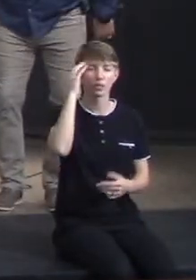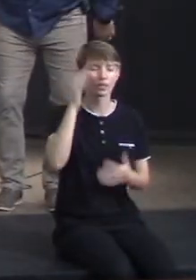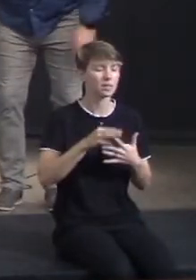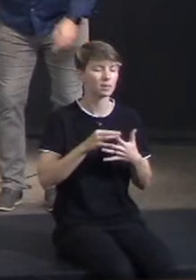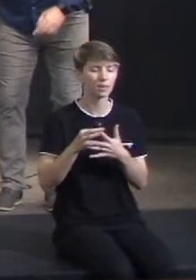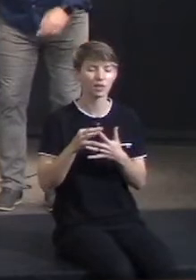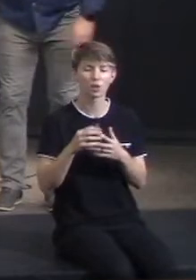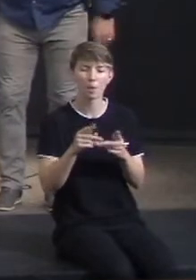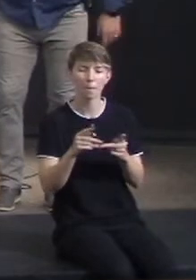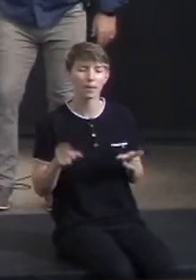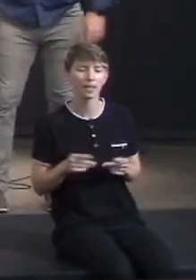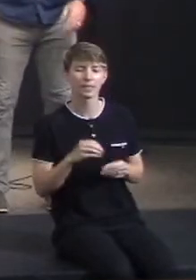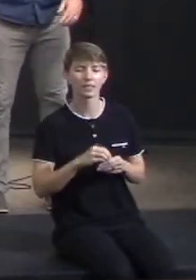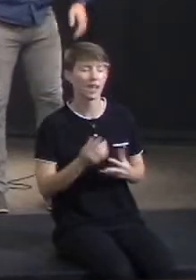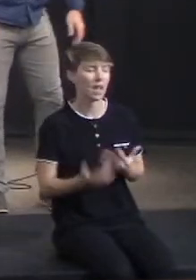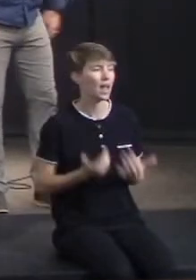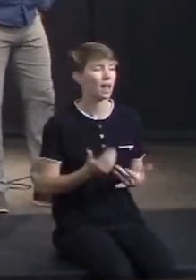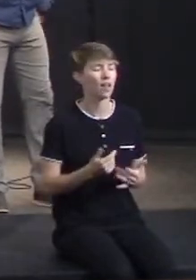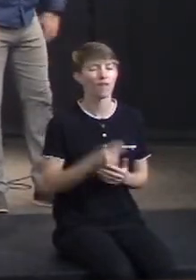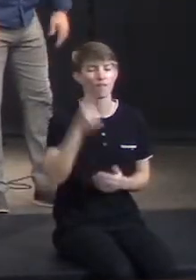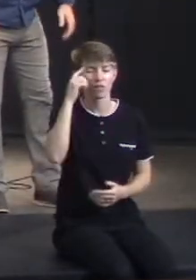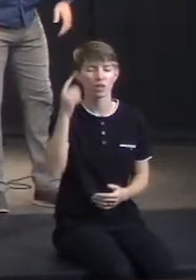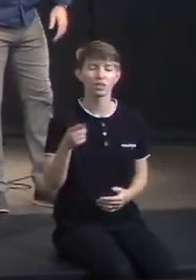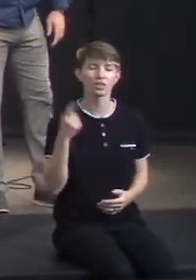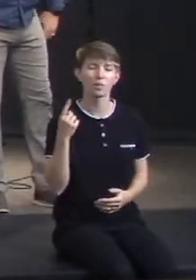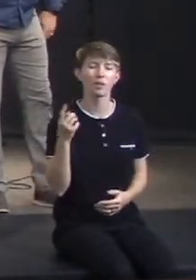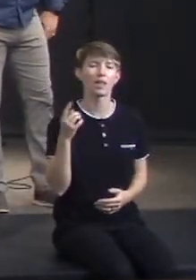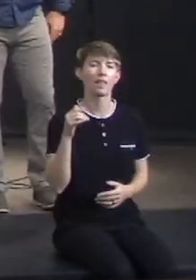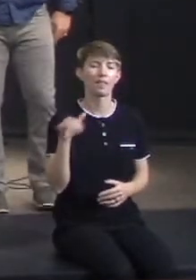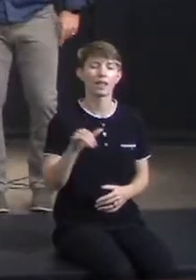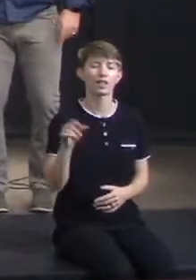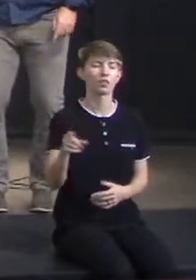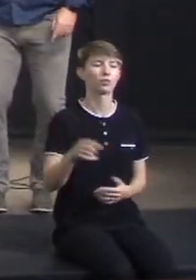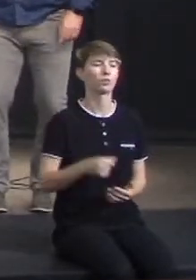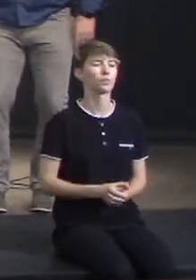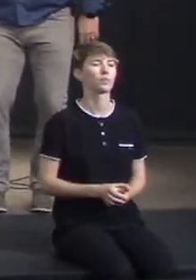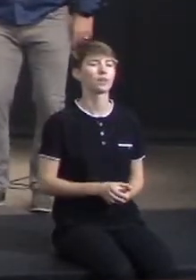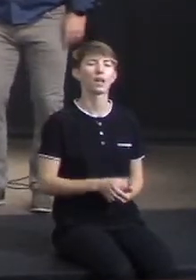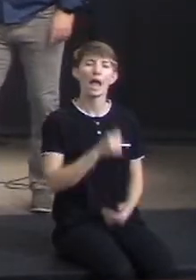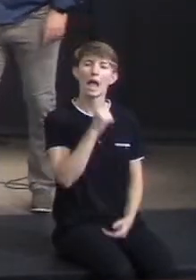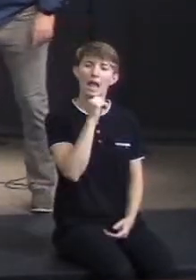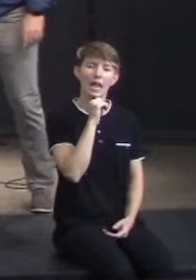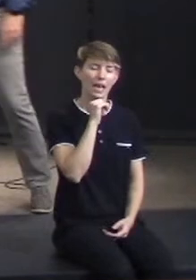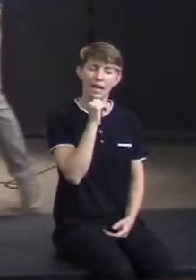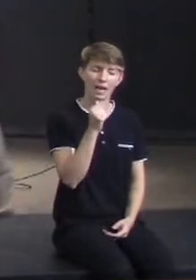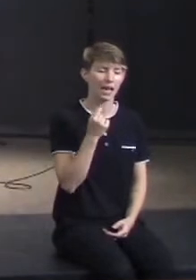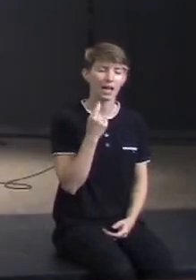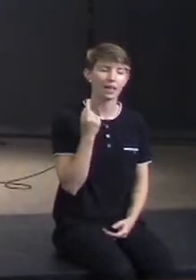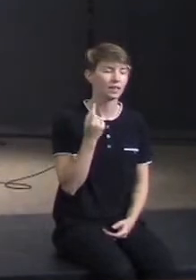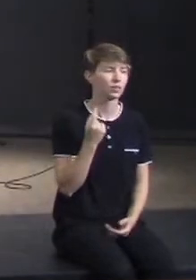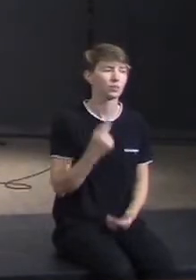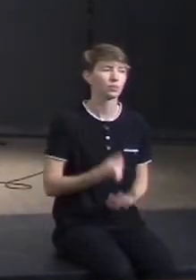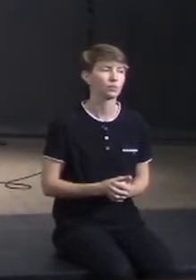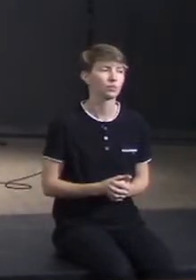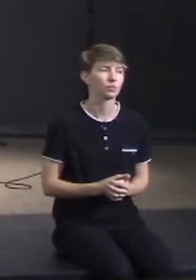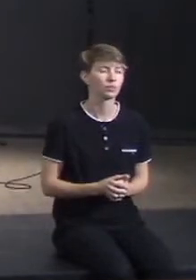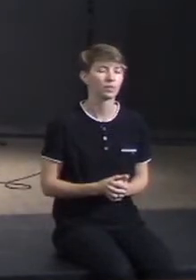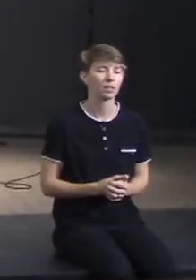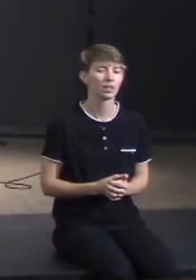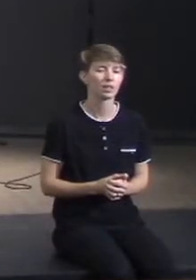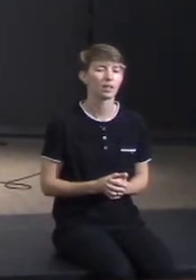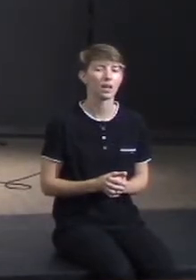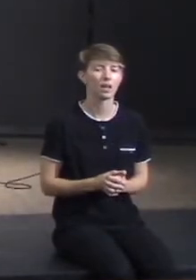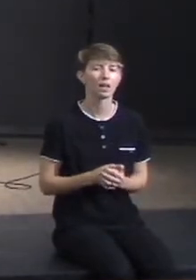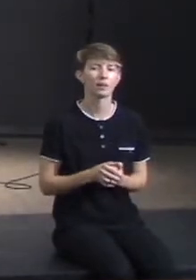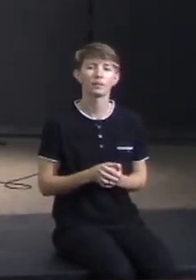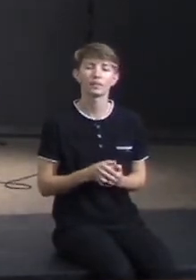you. That's what the other rabbis said, but not this one. He came up and just said, follow me.